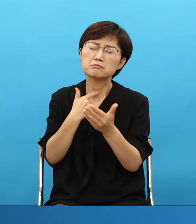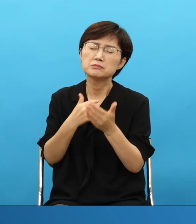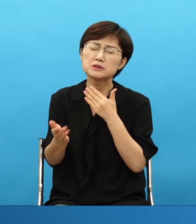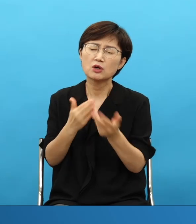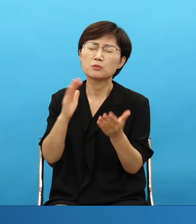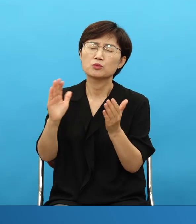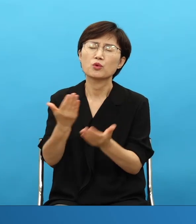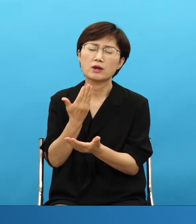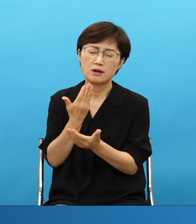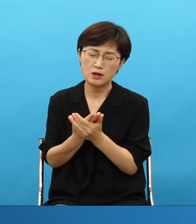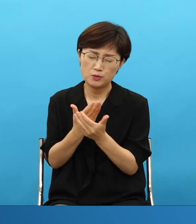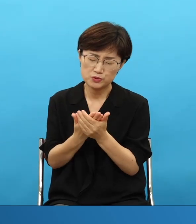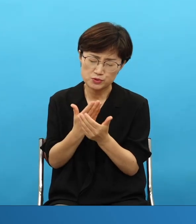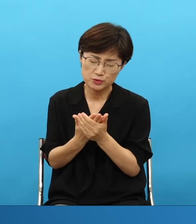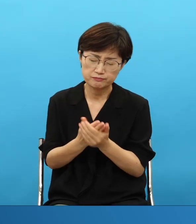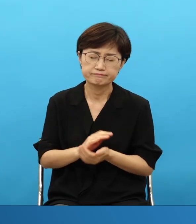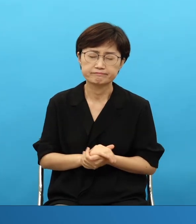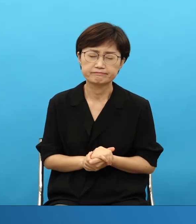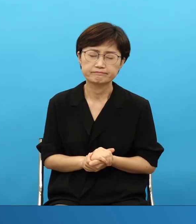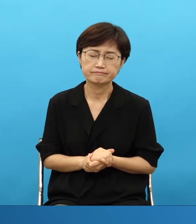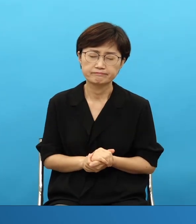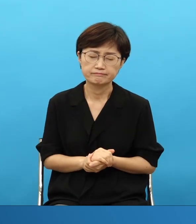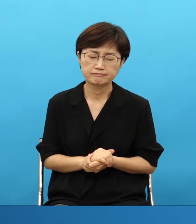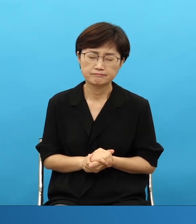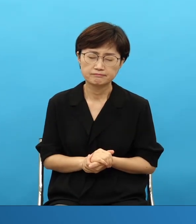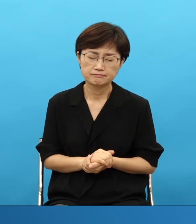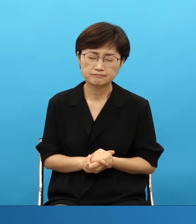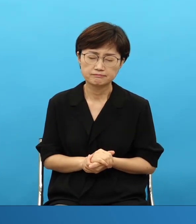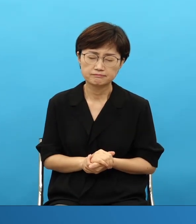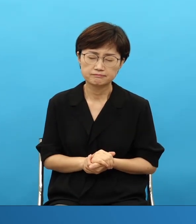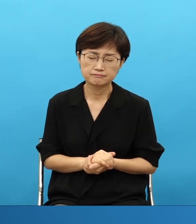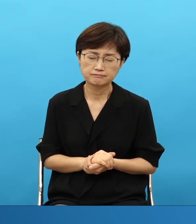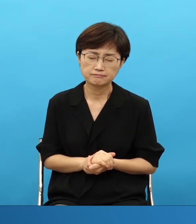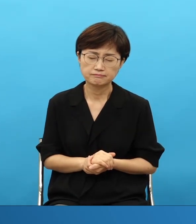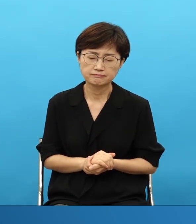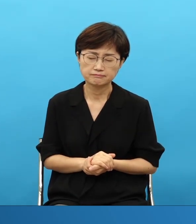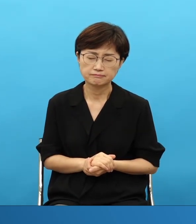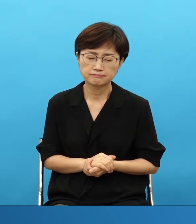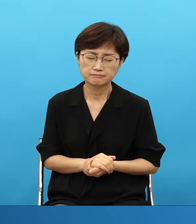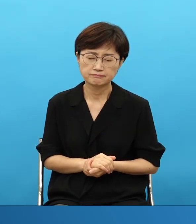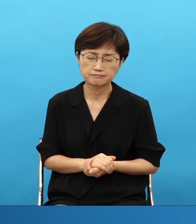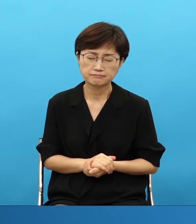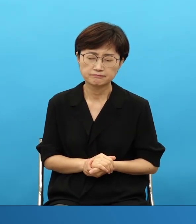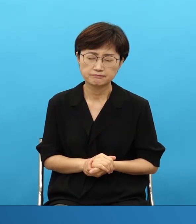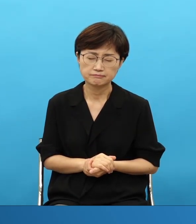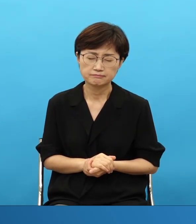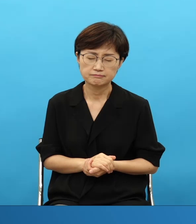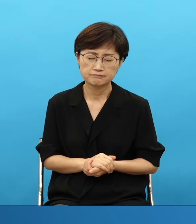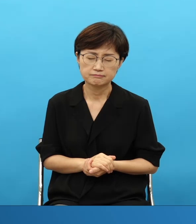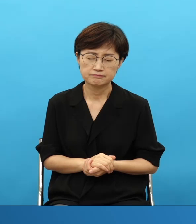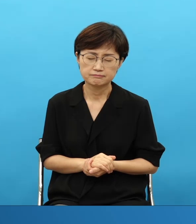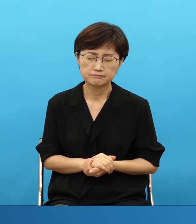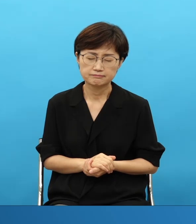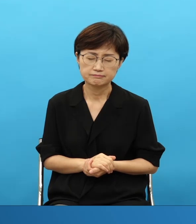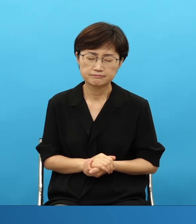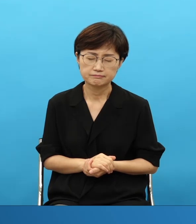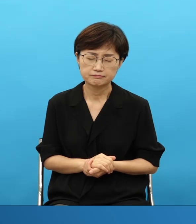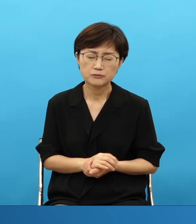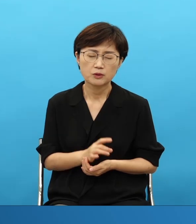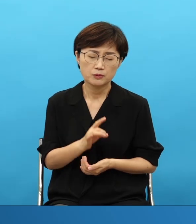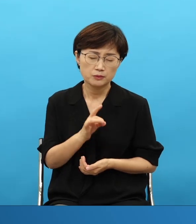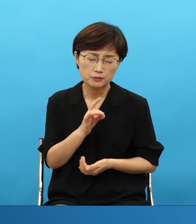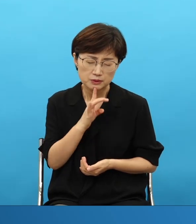Yu Guangsu, who will proclaim the word. May we receive the word with amen and enjoy the blessing of the fulfillment of the word.